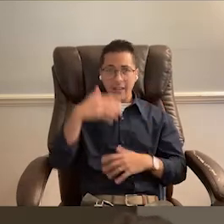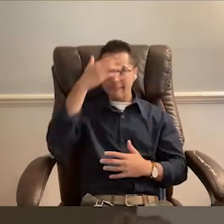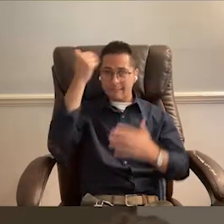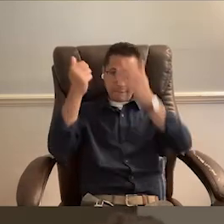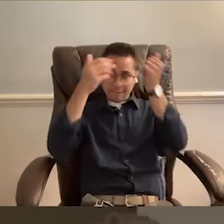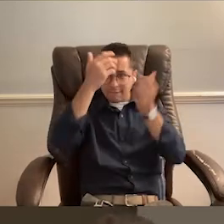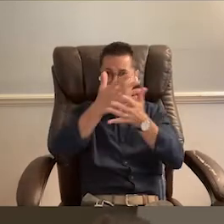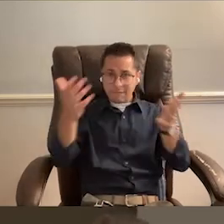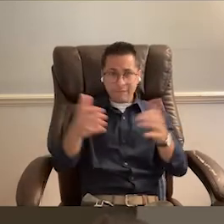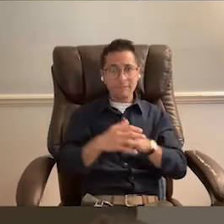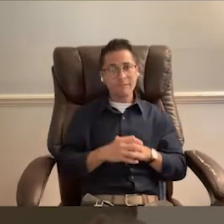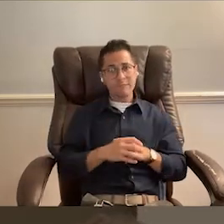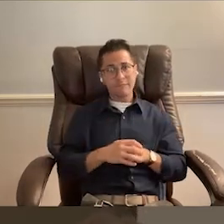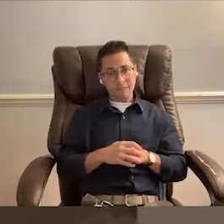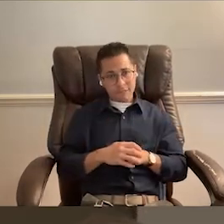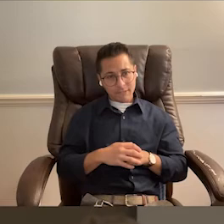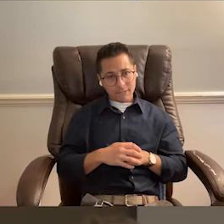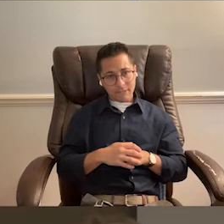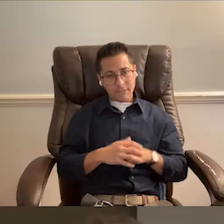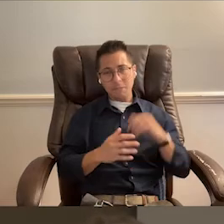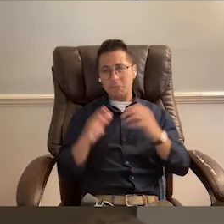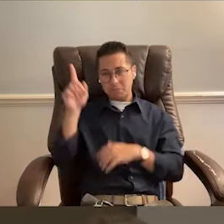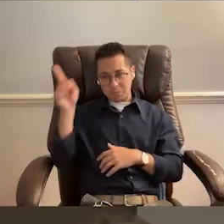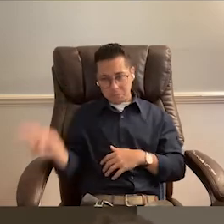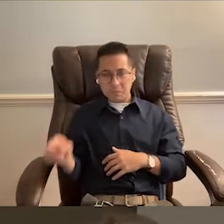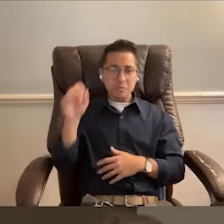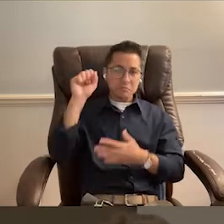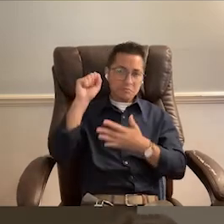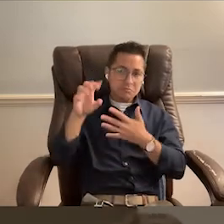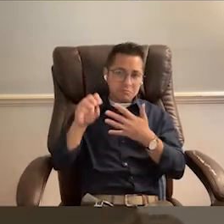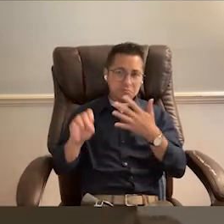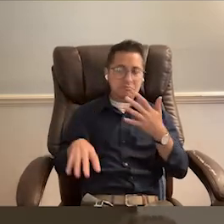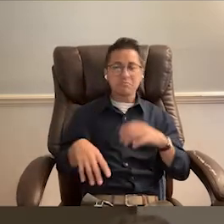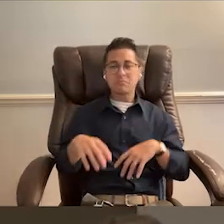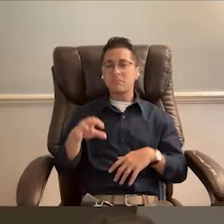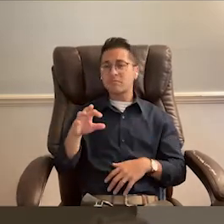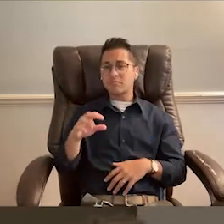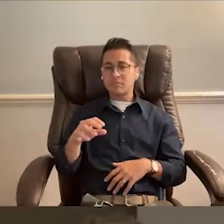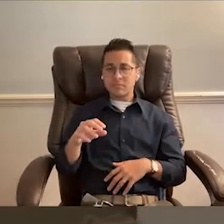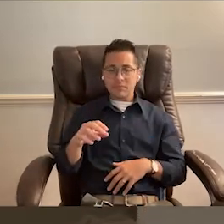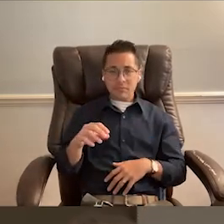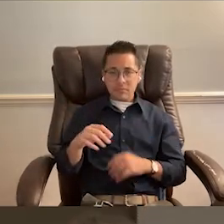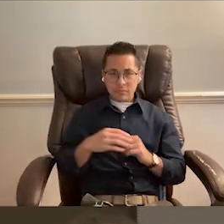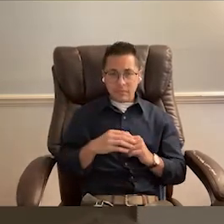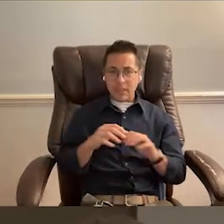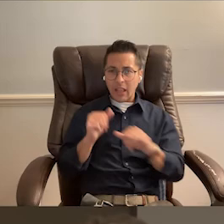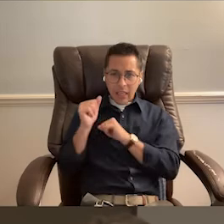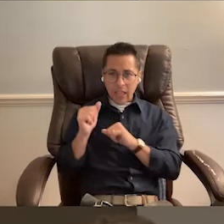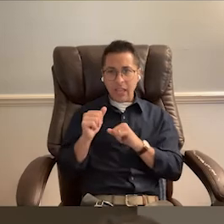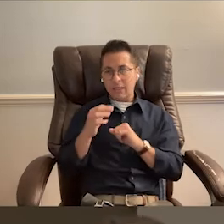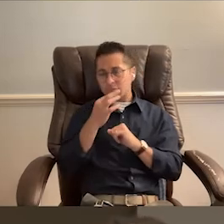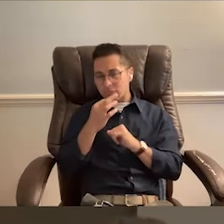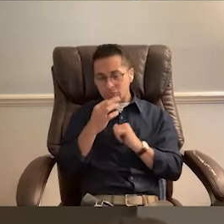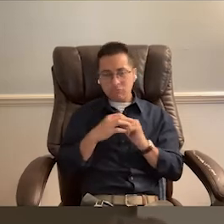tasks, loses things at home and school, forgets things often, fails to complete homework or tasks. Some types of